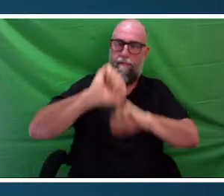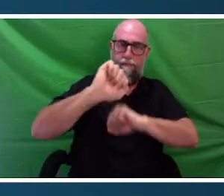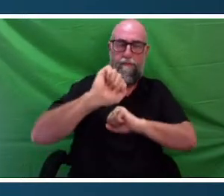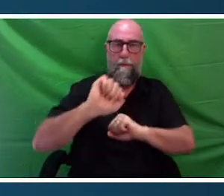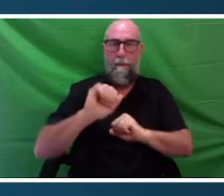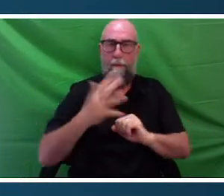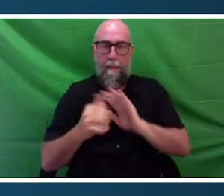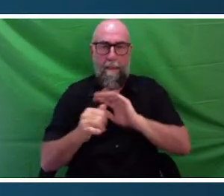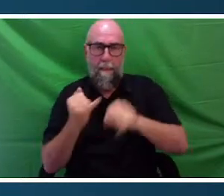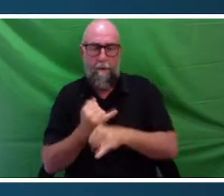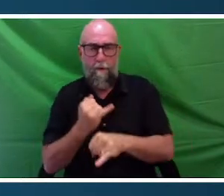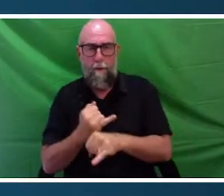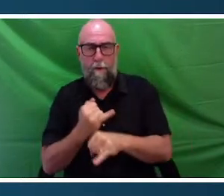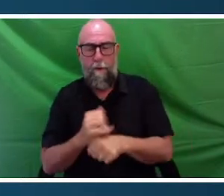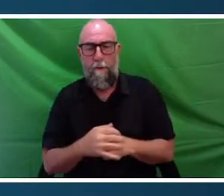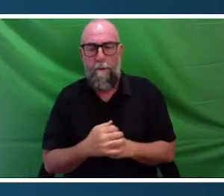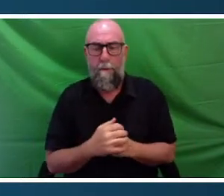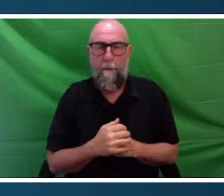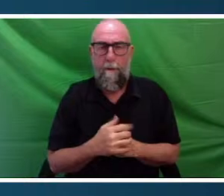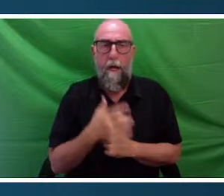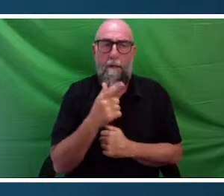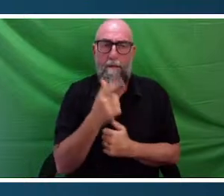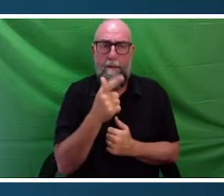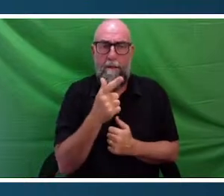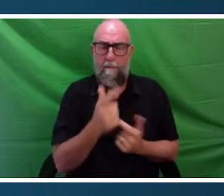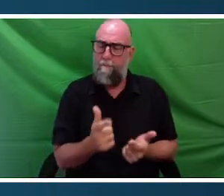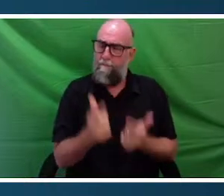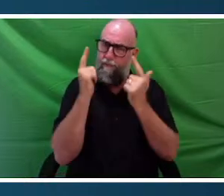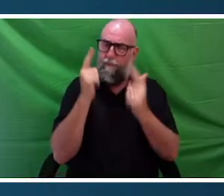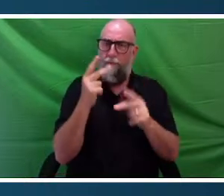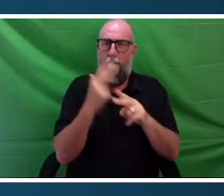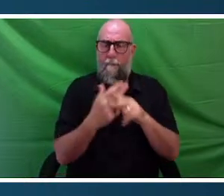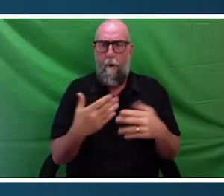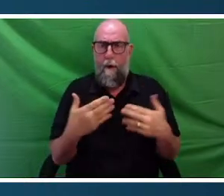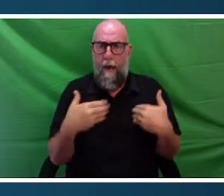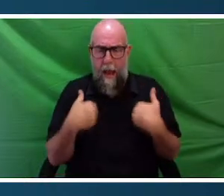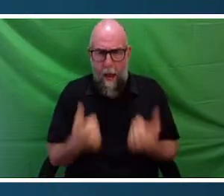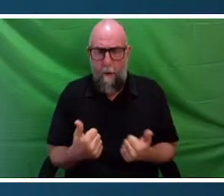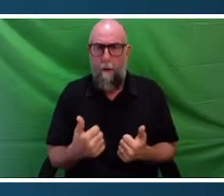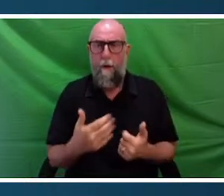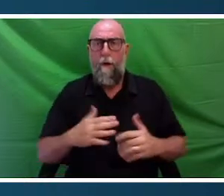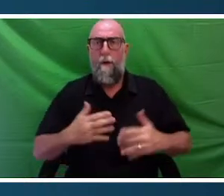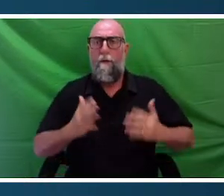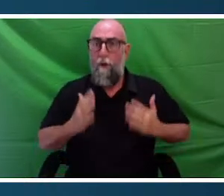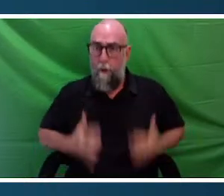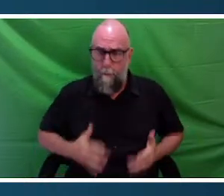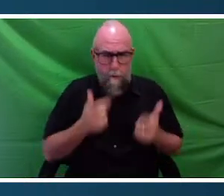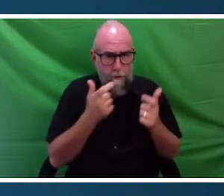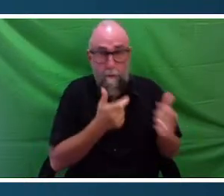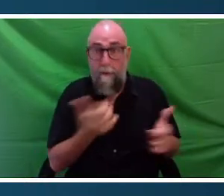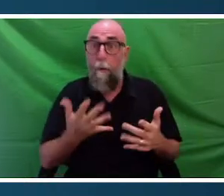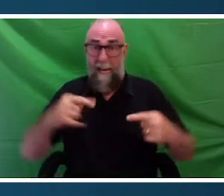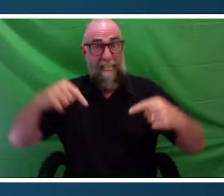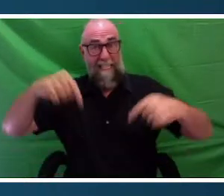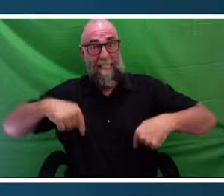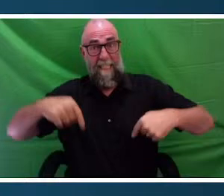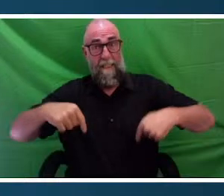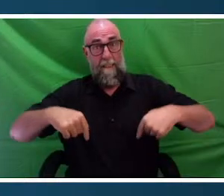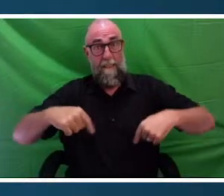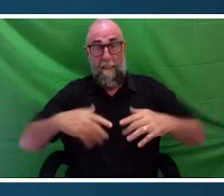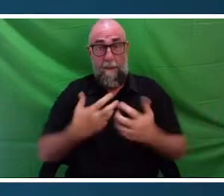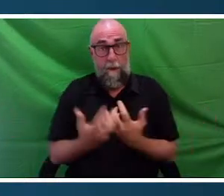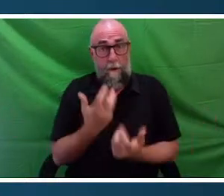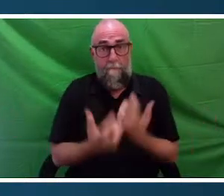Currently, Professor Martinez is Head of Health and Human Security here at the Australian National University, leading a